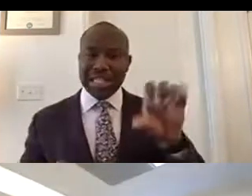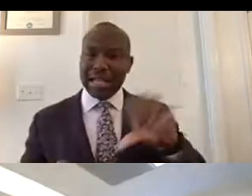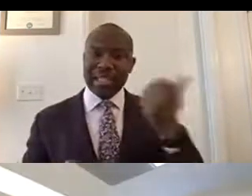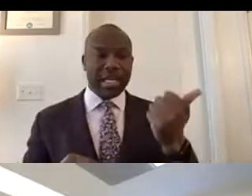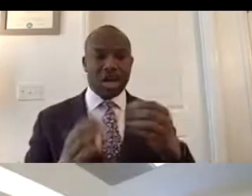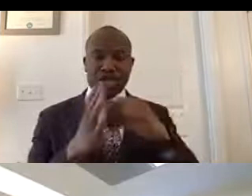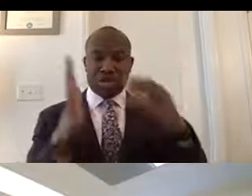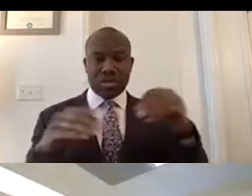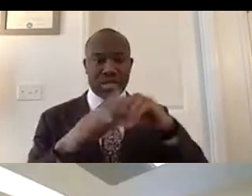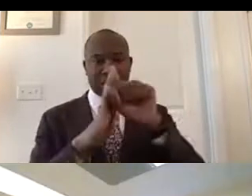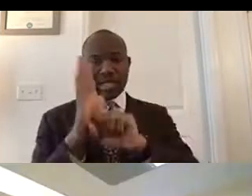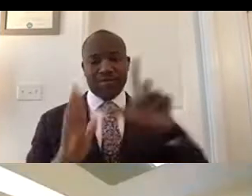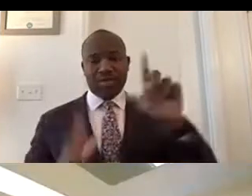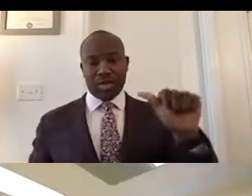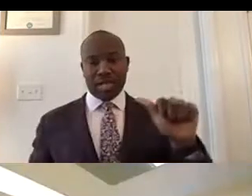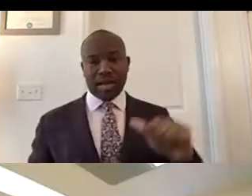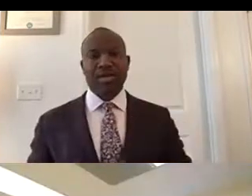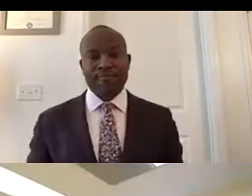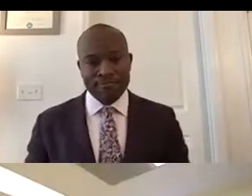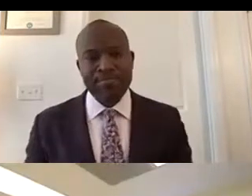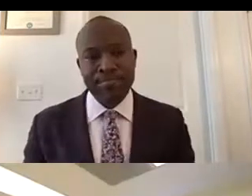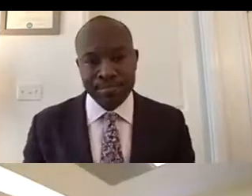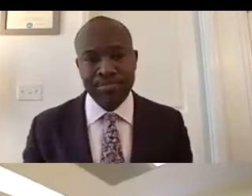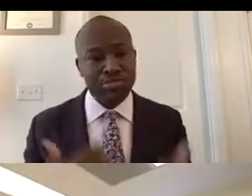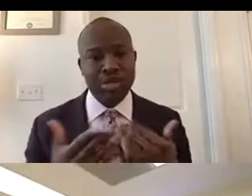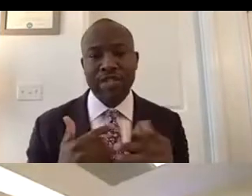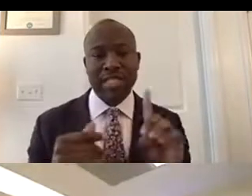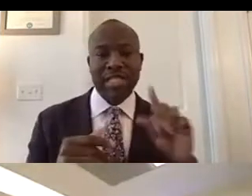free and appropriate public education, just like any other student in the state of